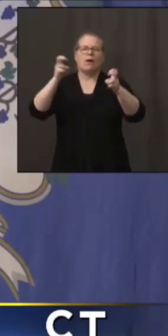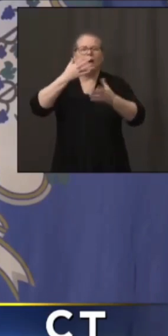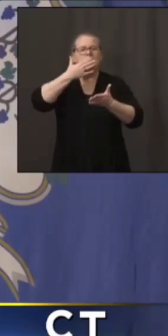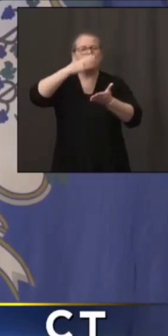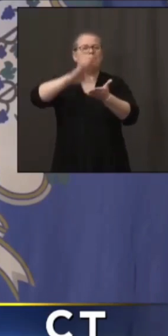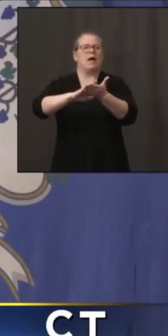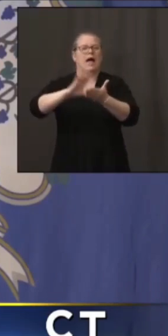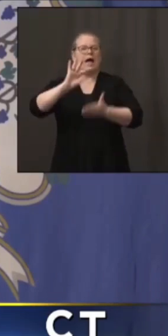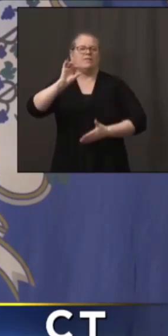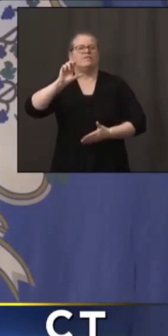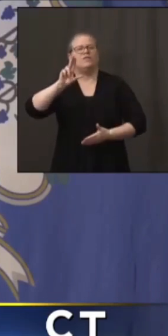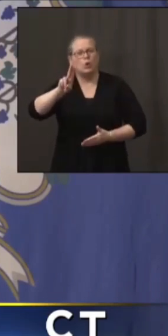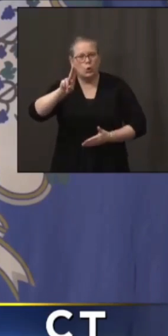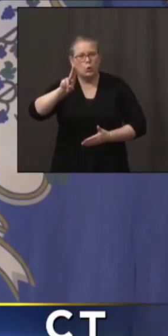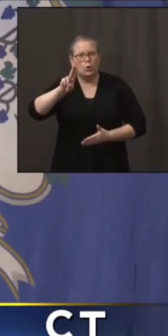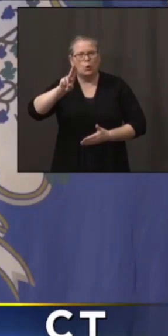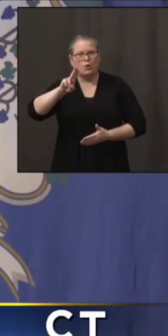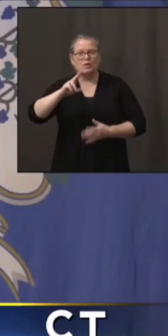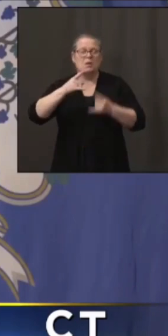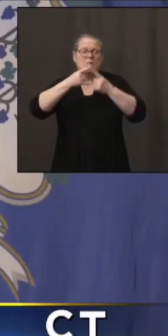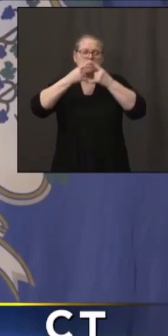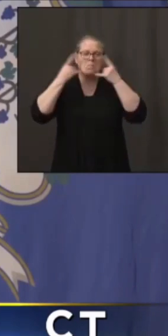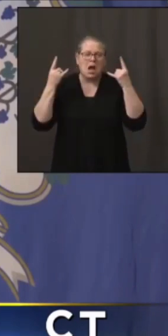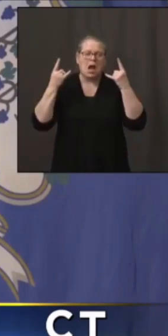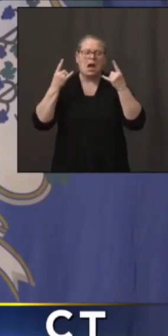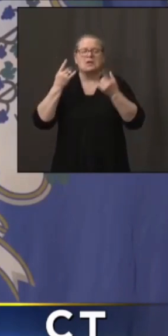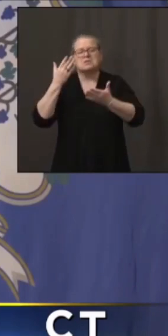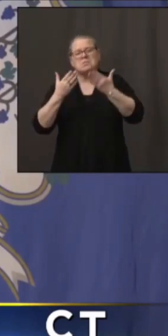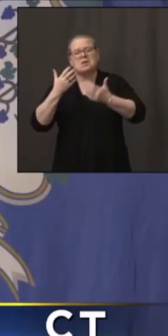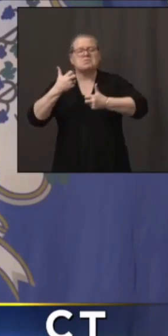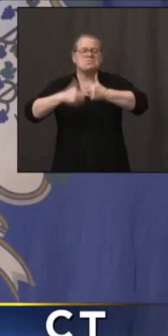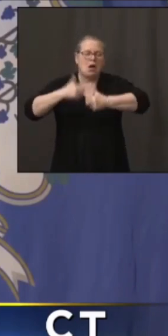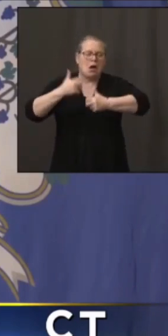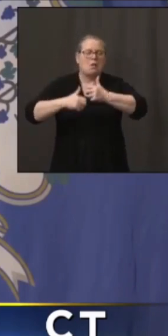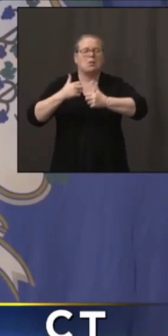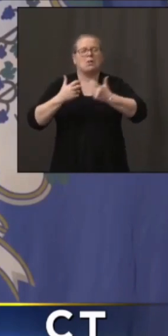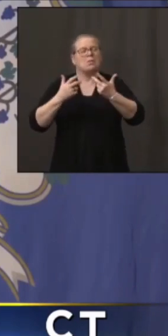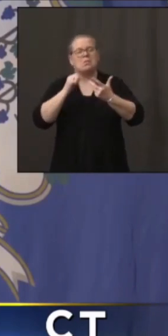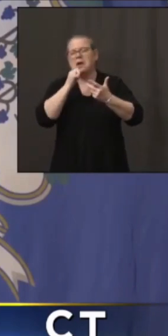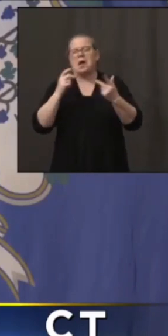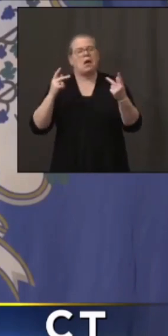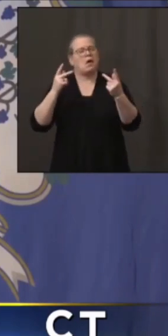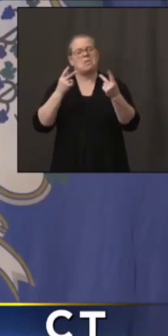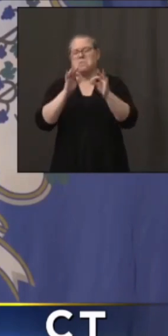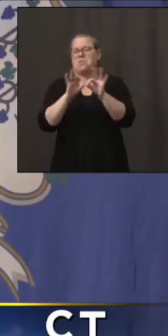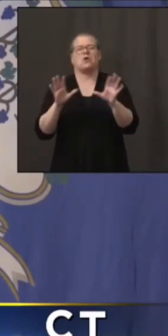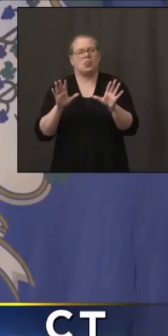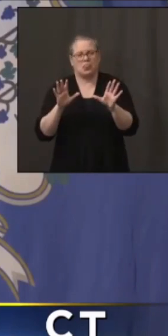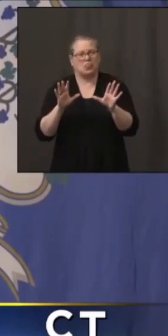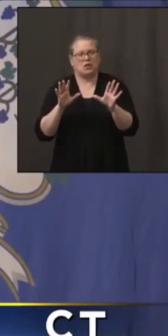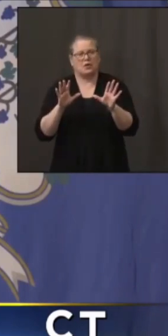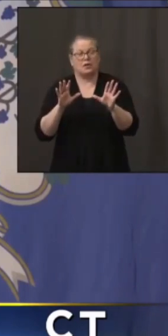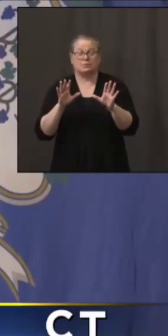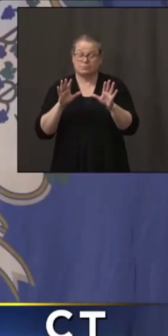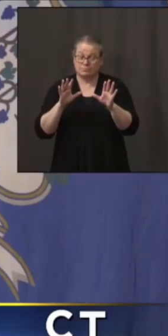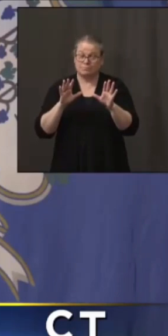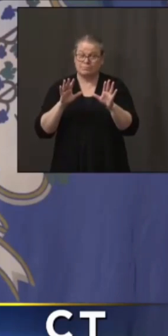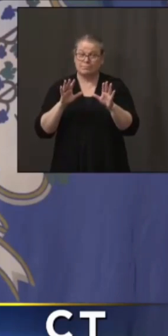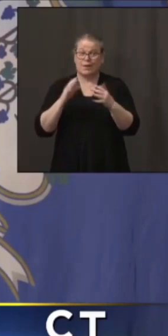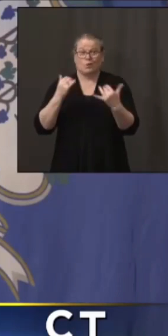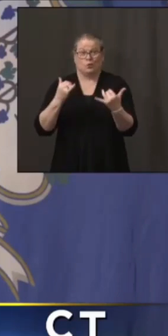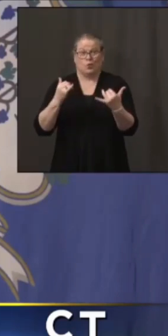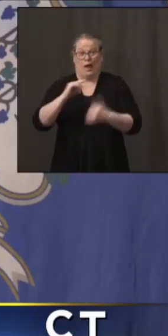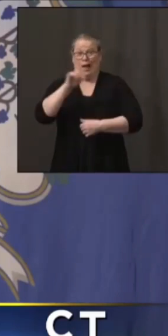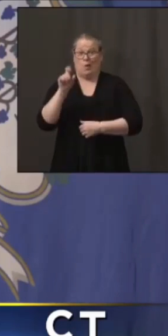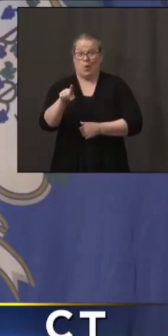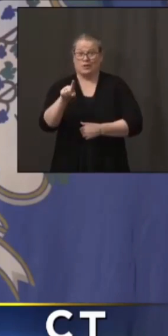more trouble than they're worth. Well, I think given the nature of Christine's question, this is obviously a lot worse than a bad flu season.